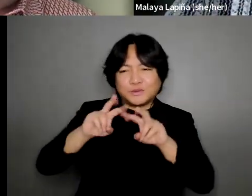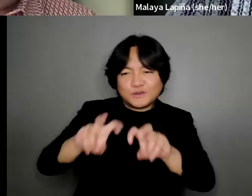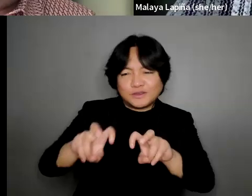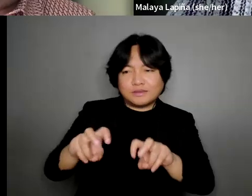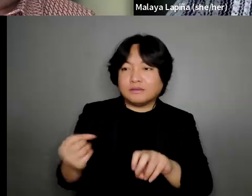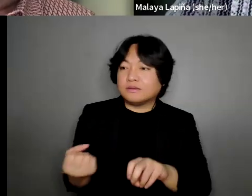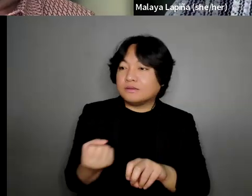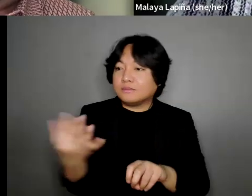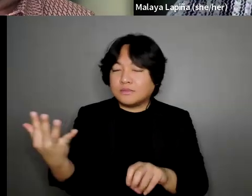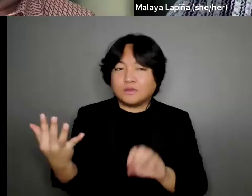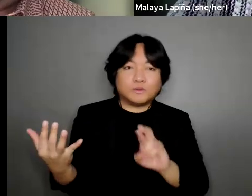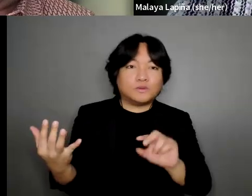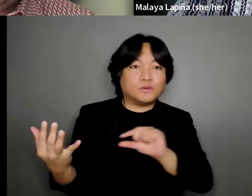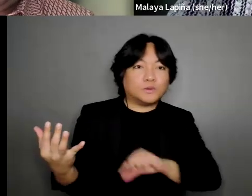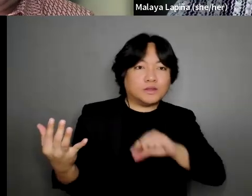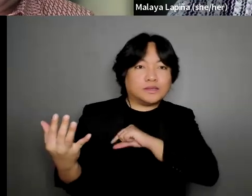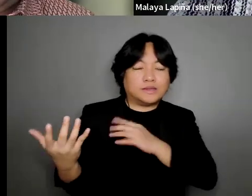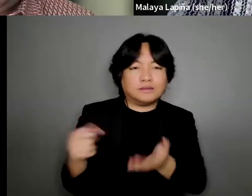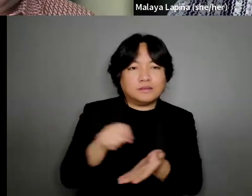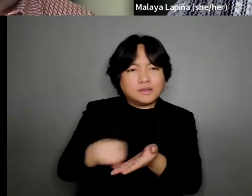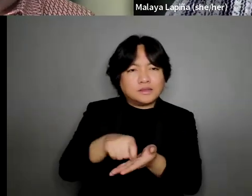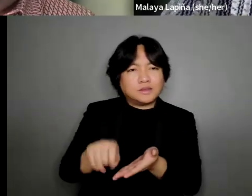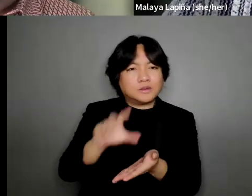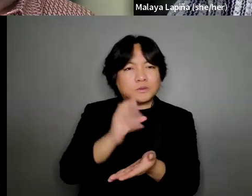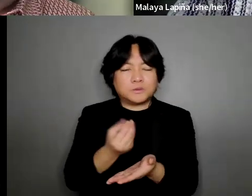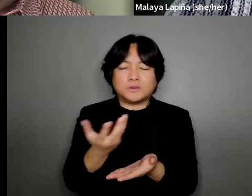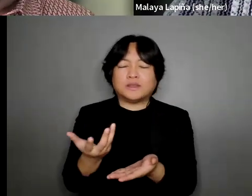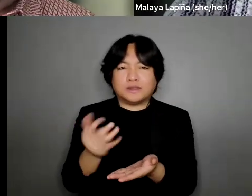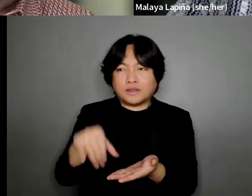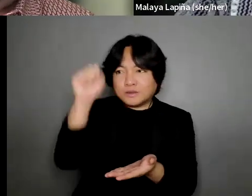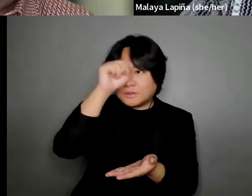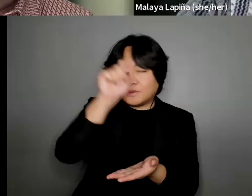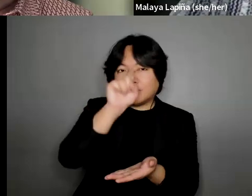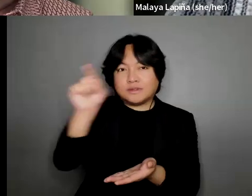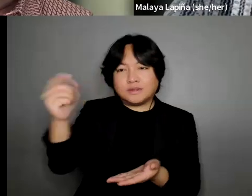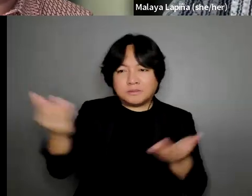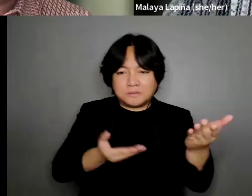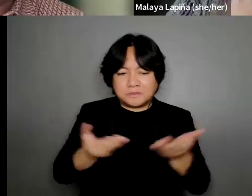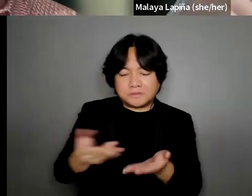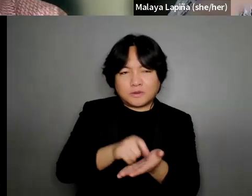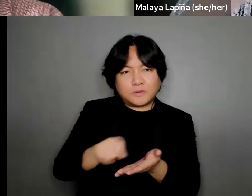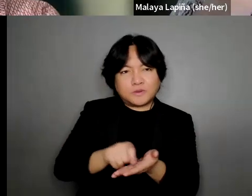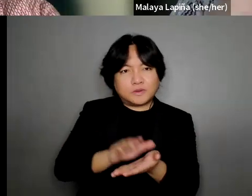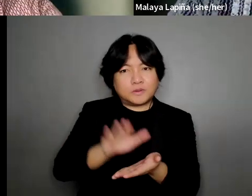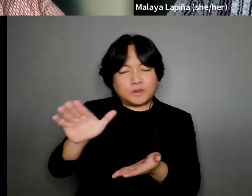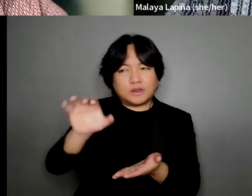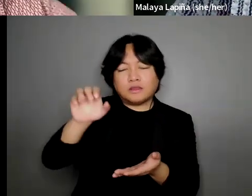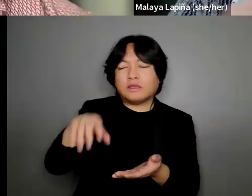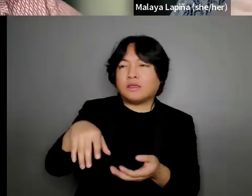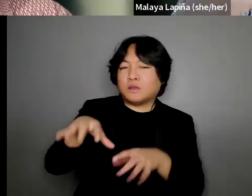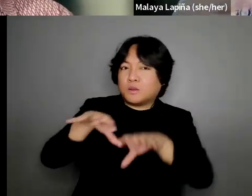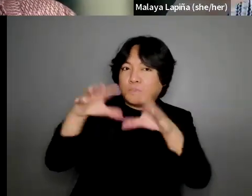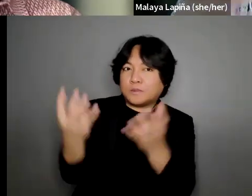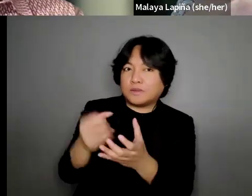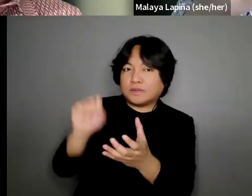natin, written no by mga scholars no from the global south. So we need to interrogate those